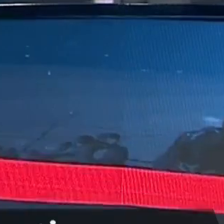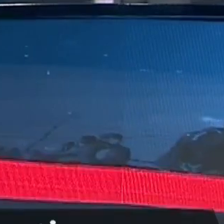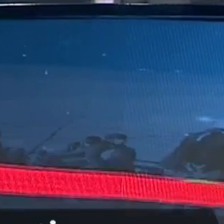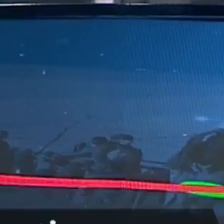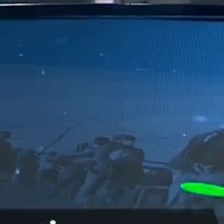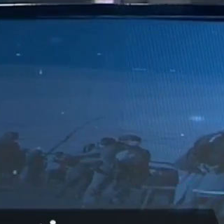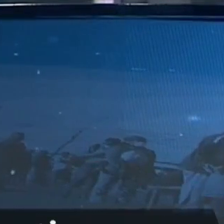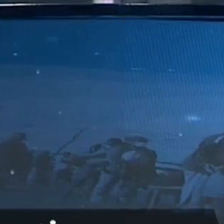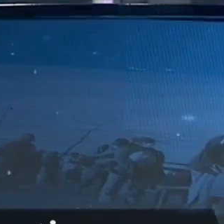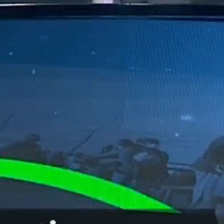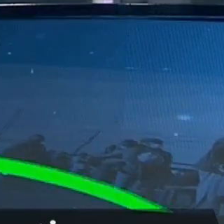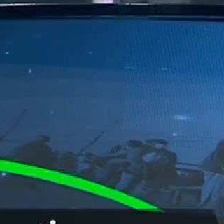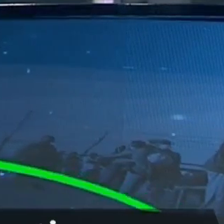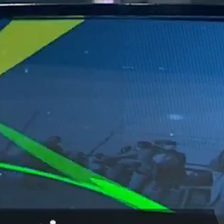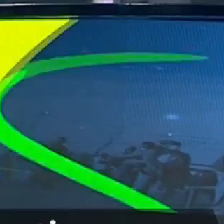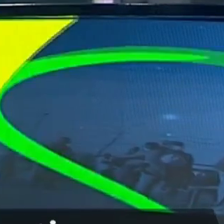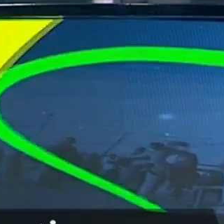KZN,